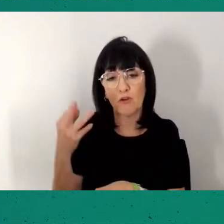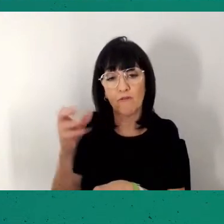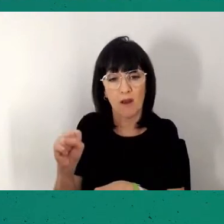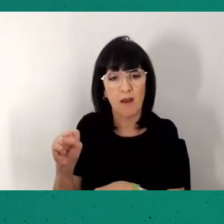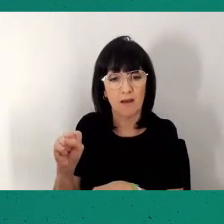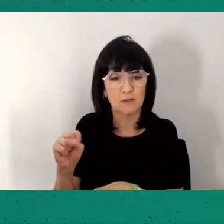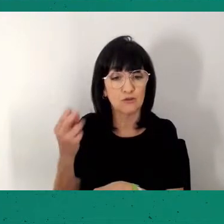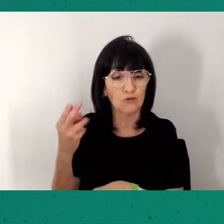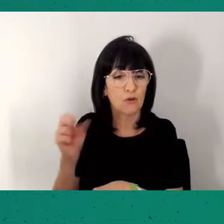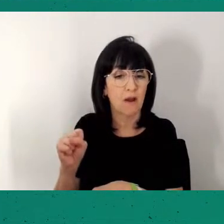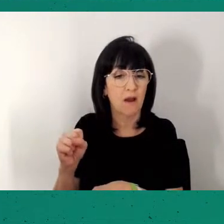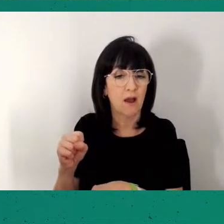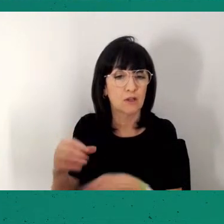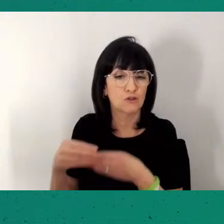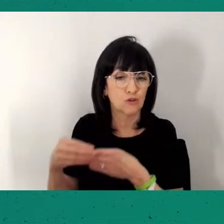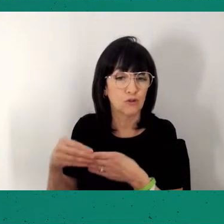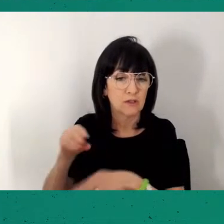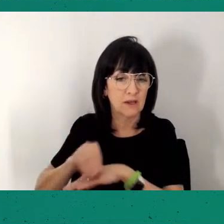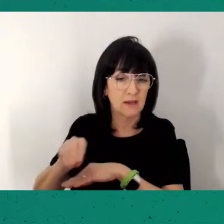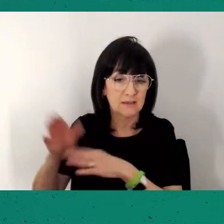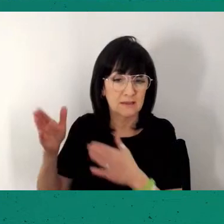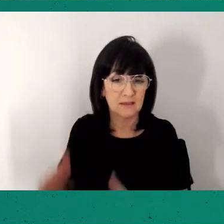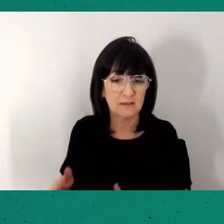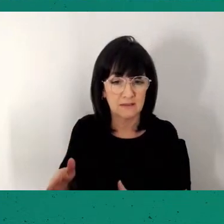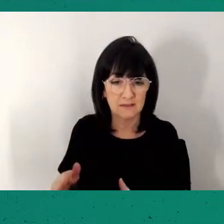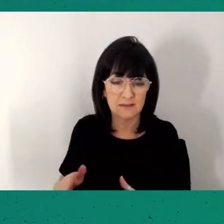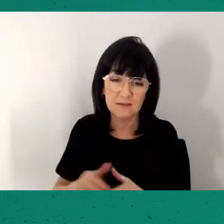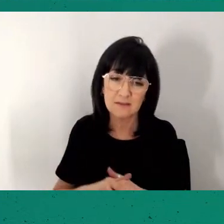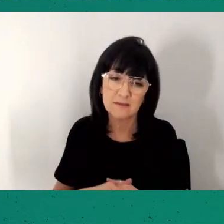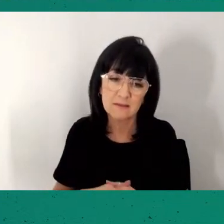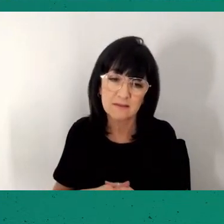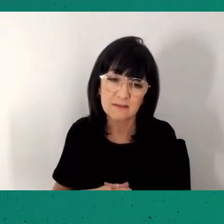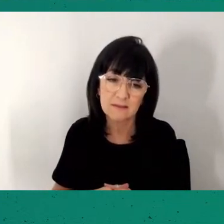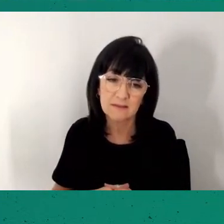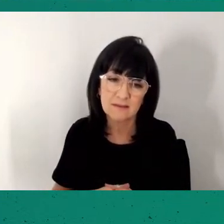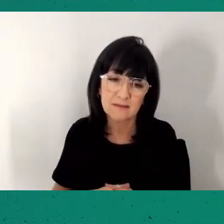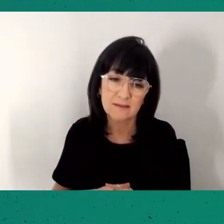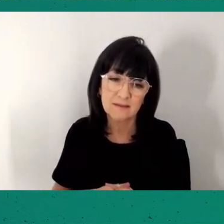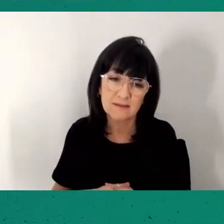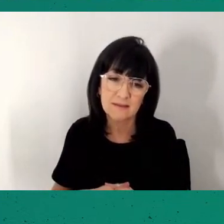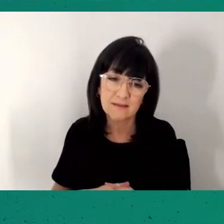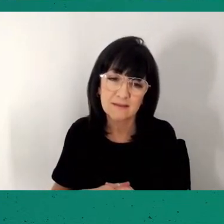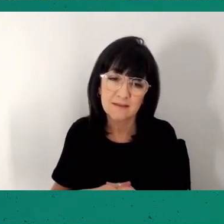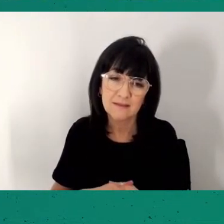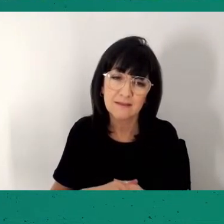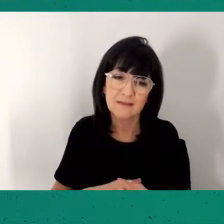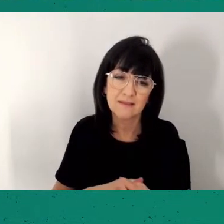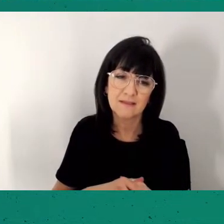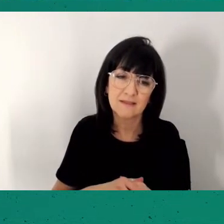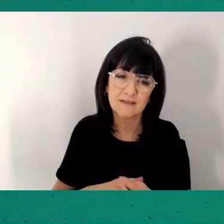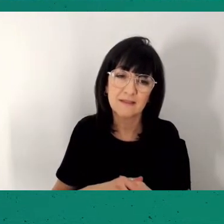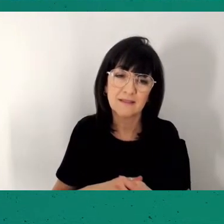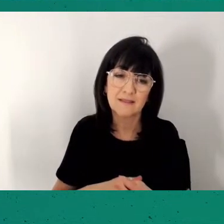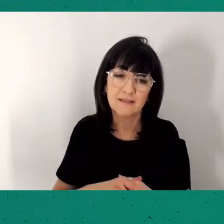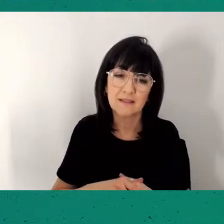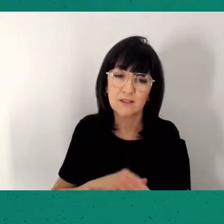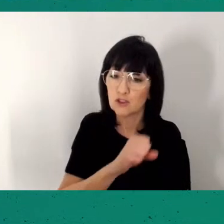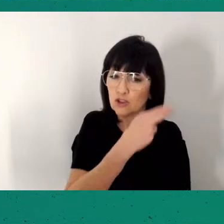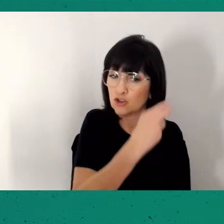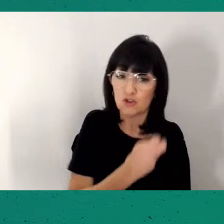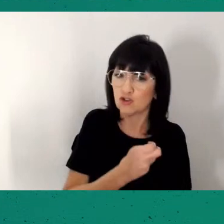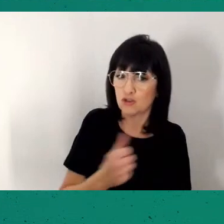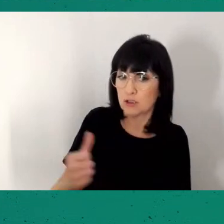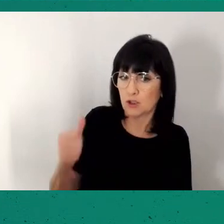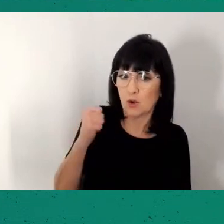And she told me I deserted the field, and so she didn't. And which meant I was going to lose all the credits that I had earned